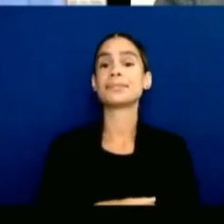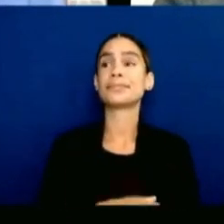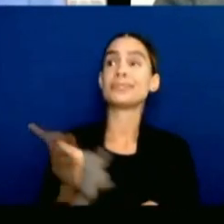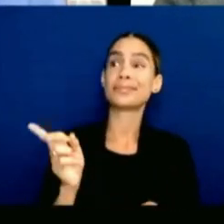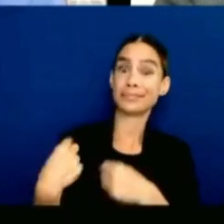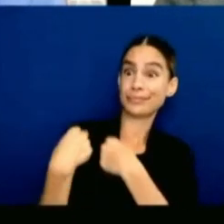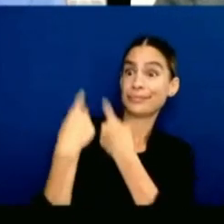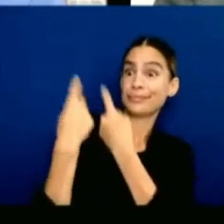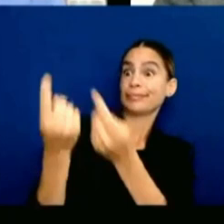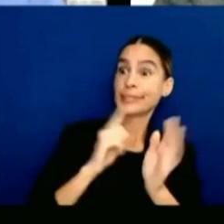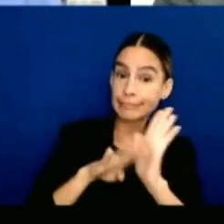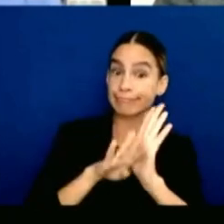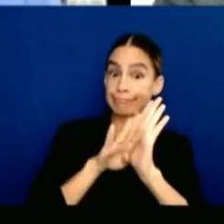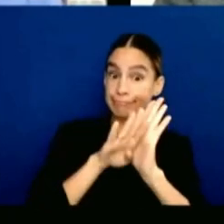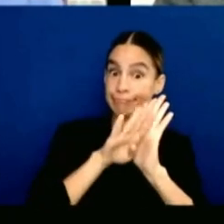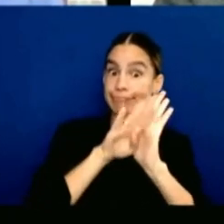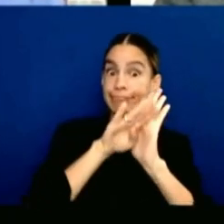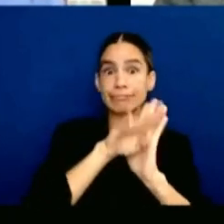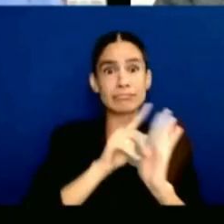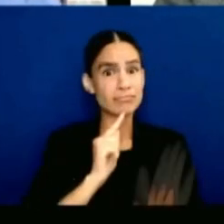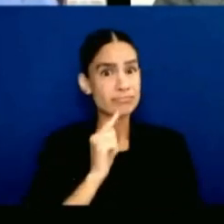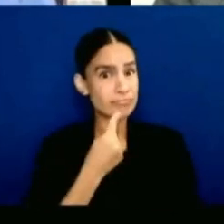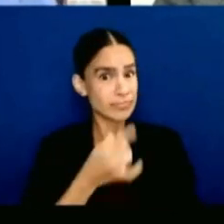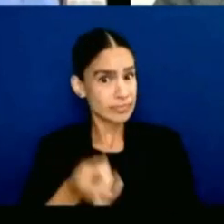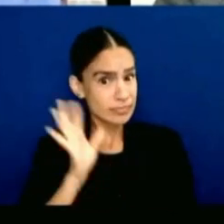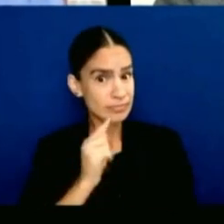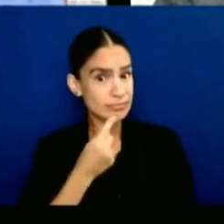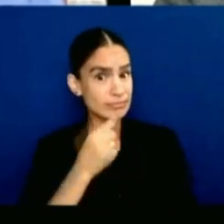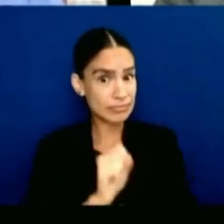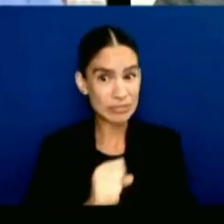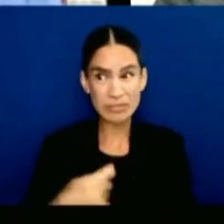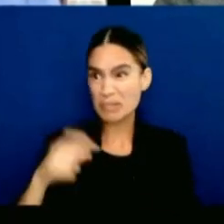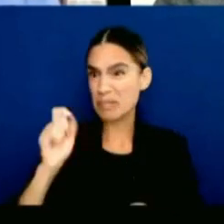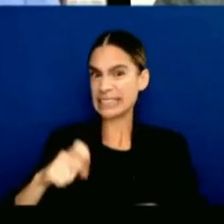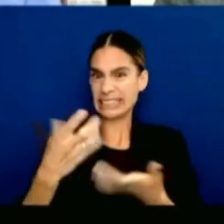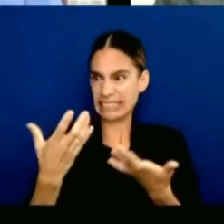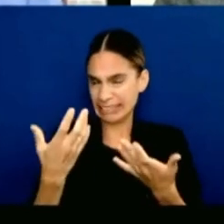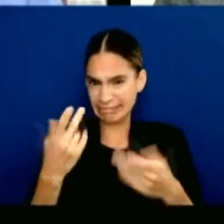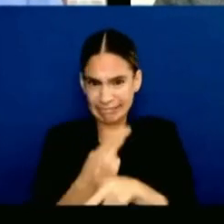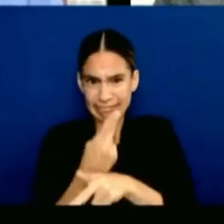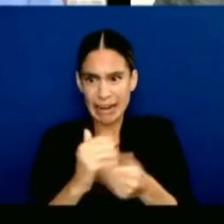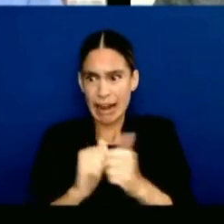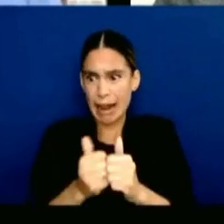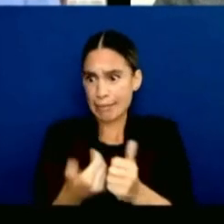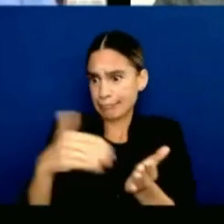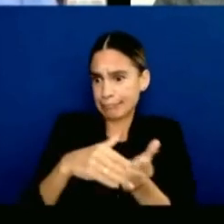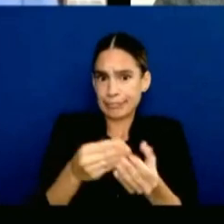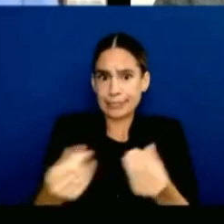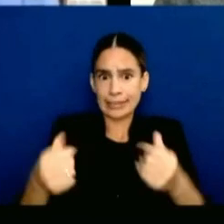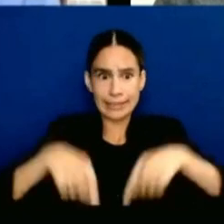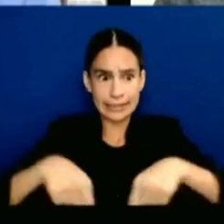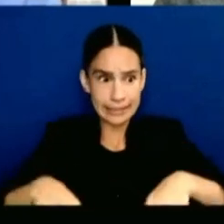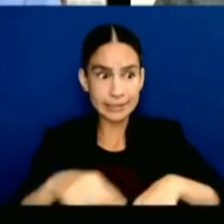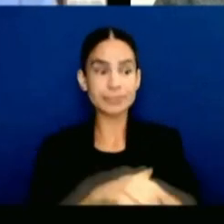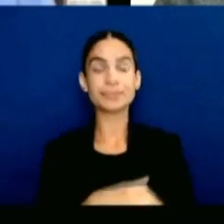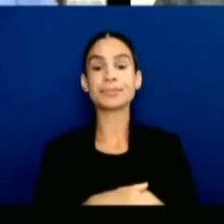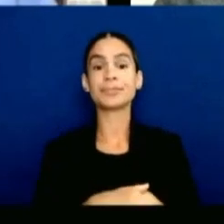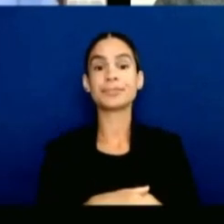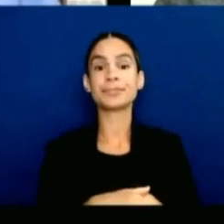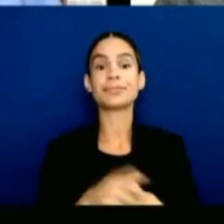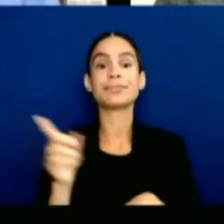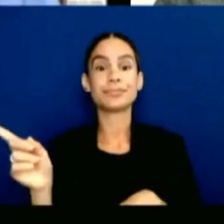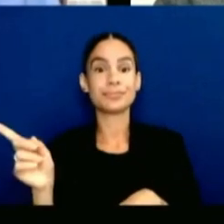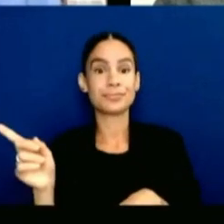address immediately. Yeah, well, we're going to talk in a minute about vaccines, which you're deeply engaged in, and